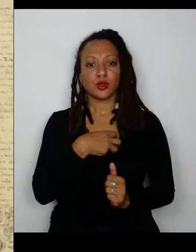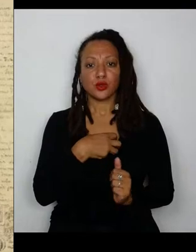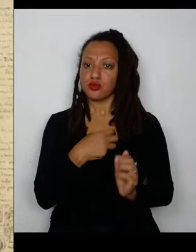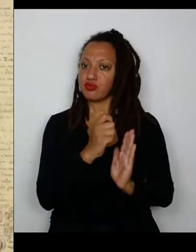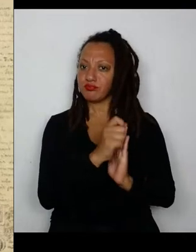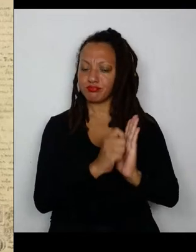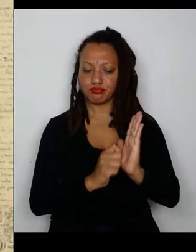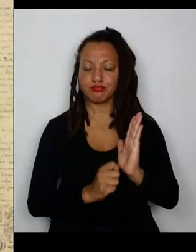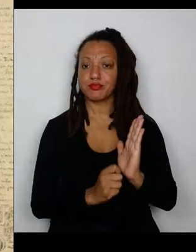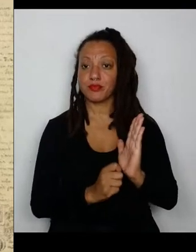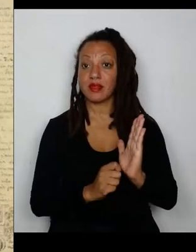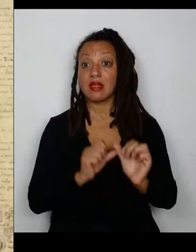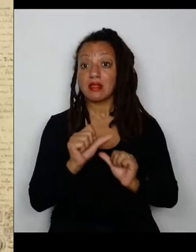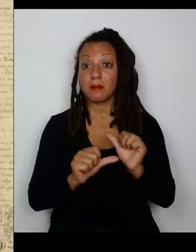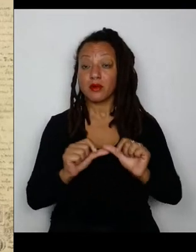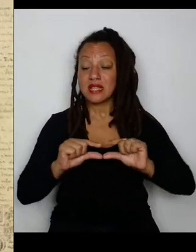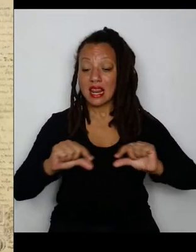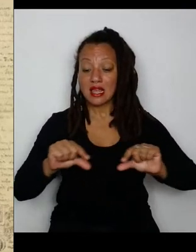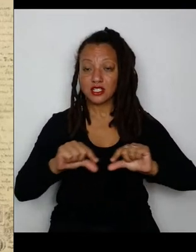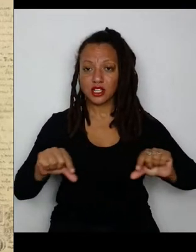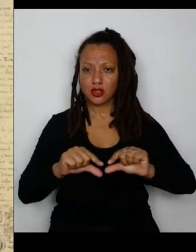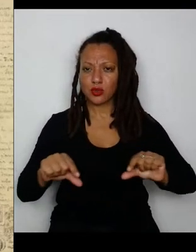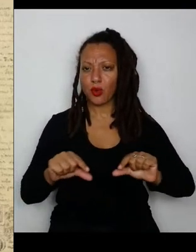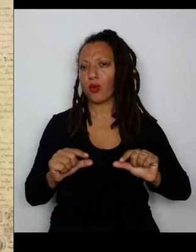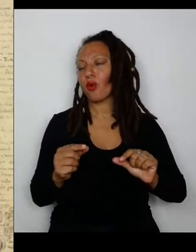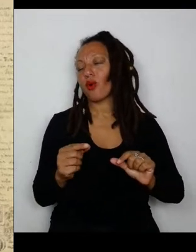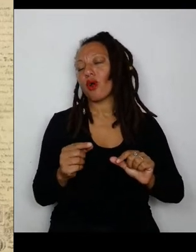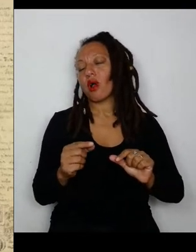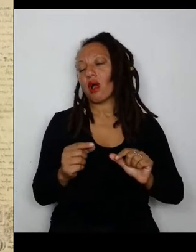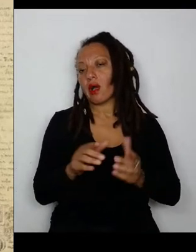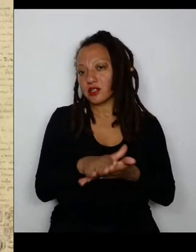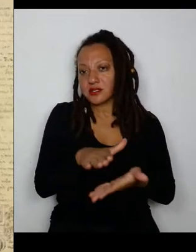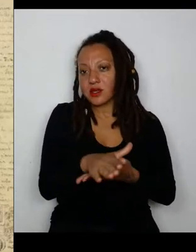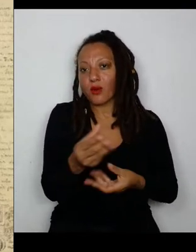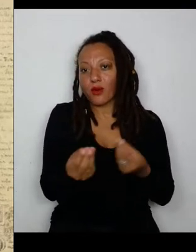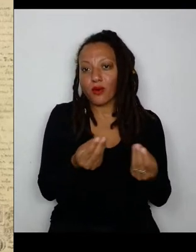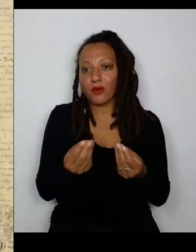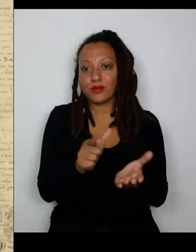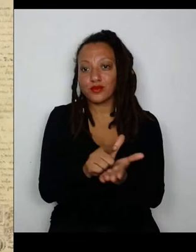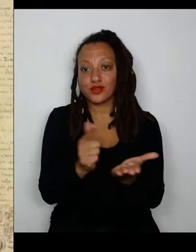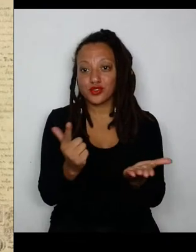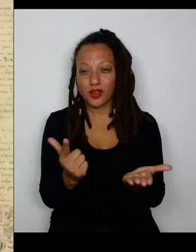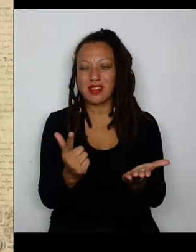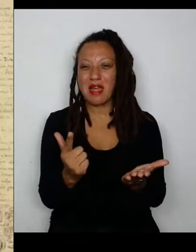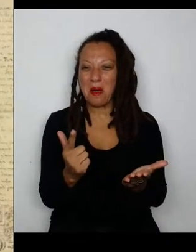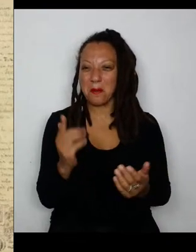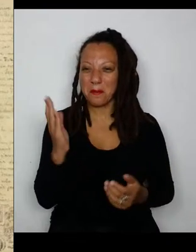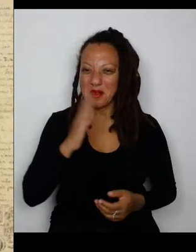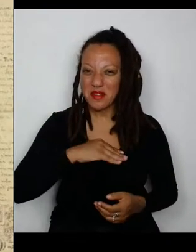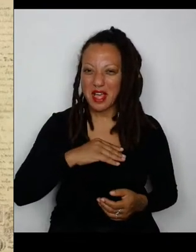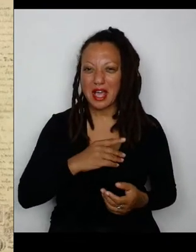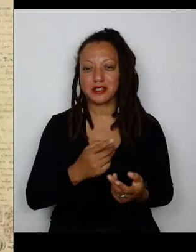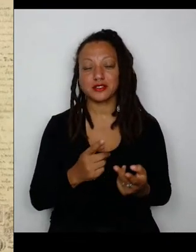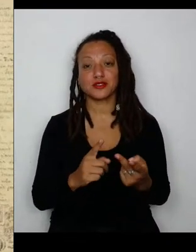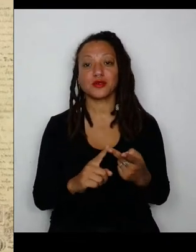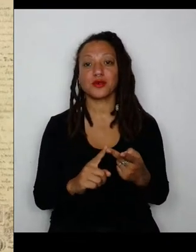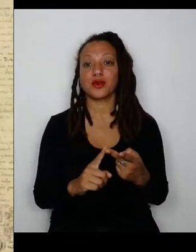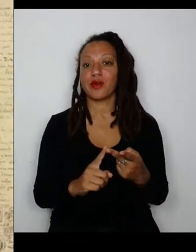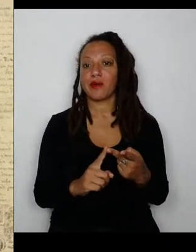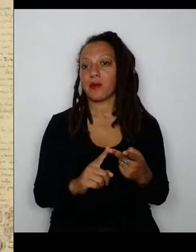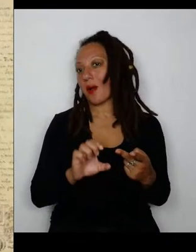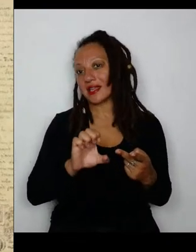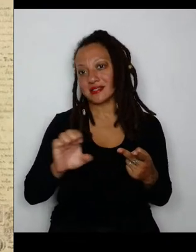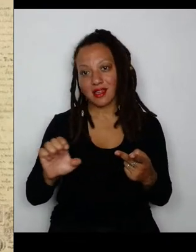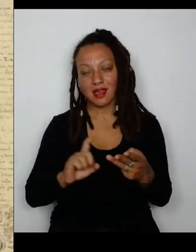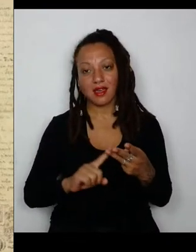wicked newspaper as in the example on the left or serious newspaper and giving